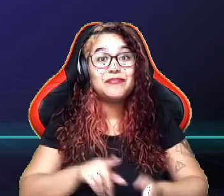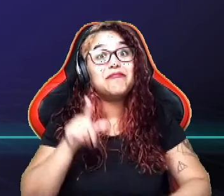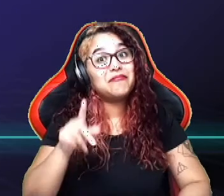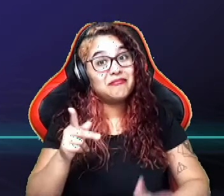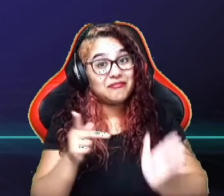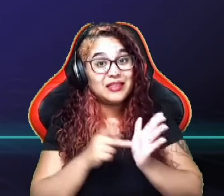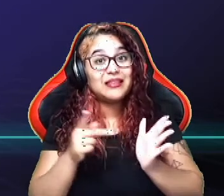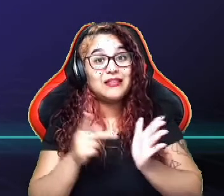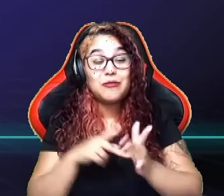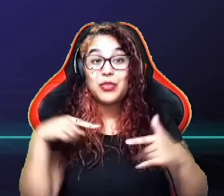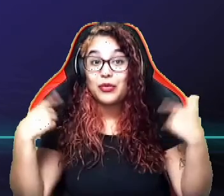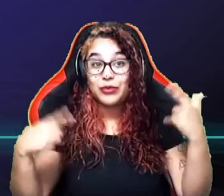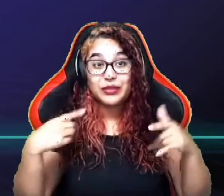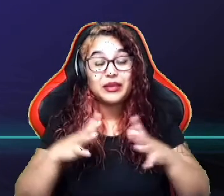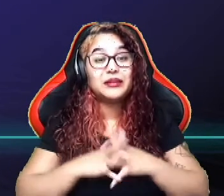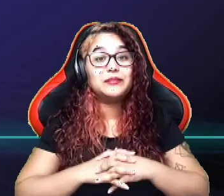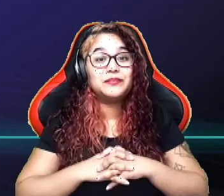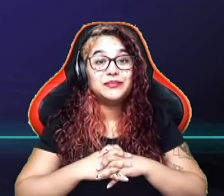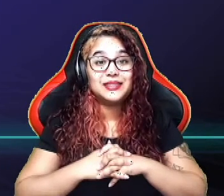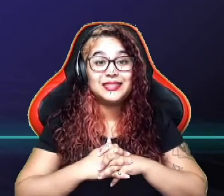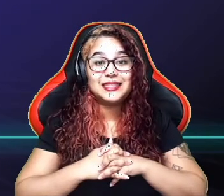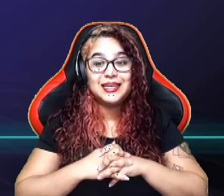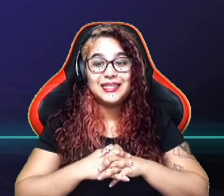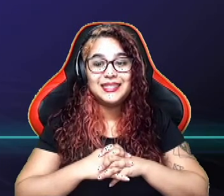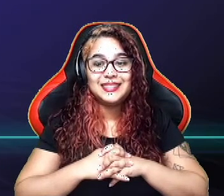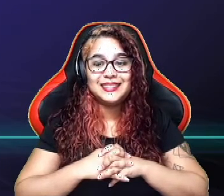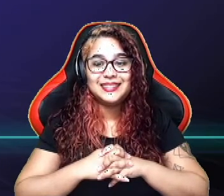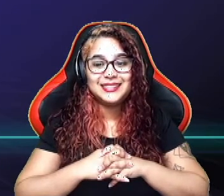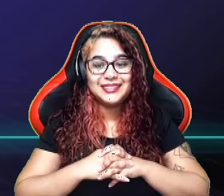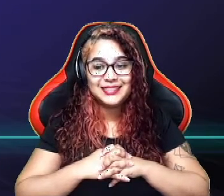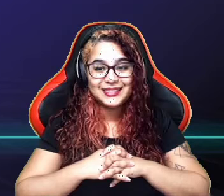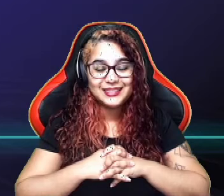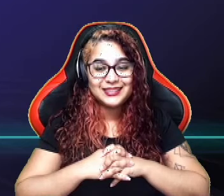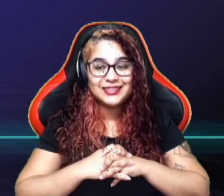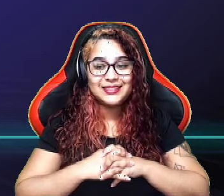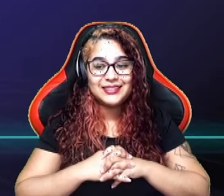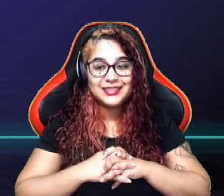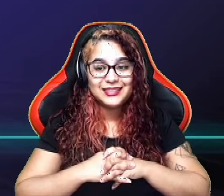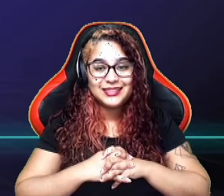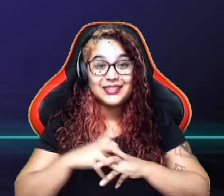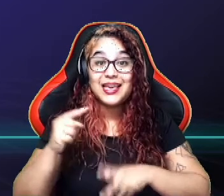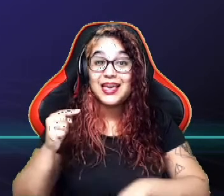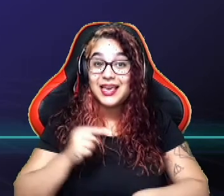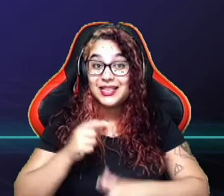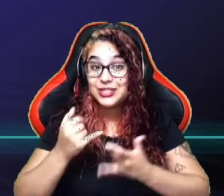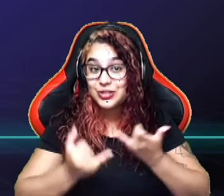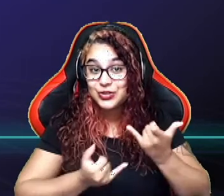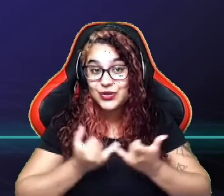and CD-ROMs. It was crazy, indeed. Because this game actually